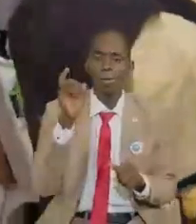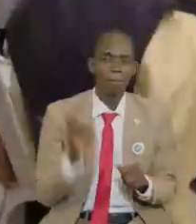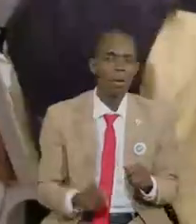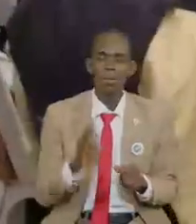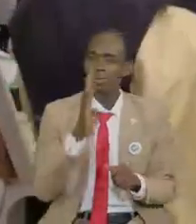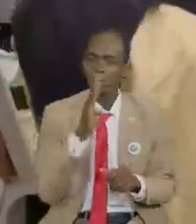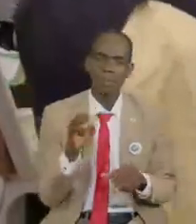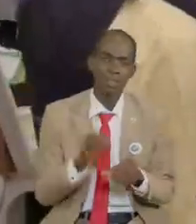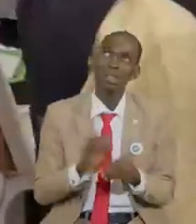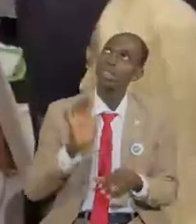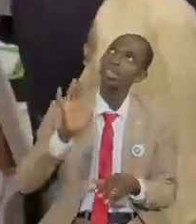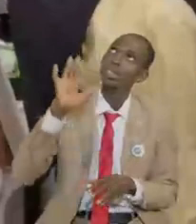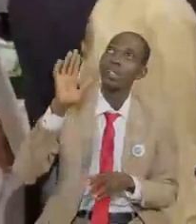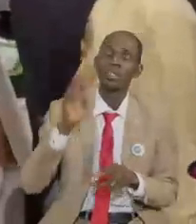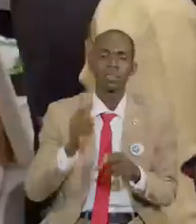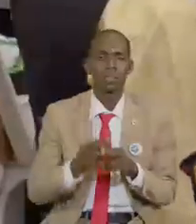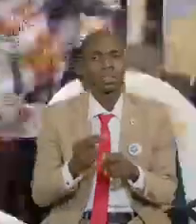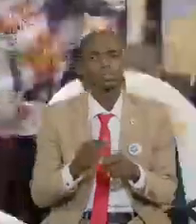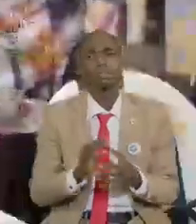his name.